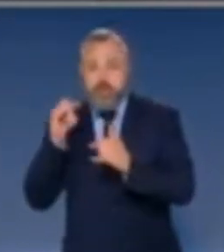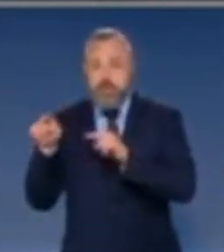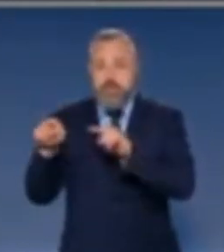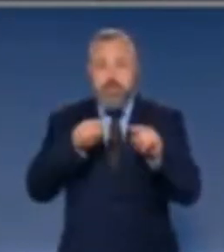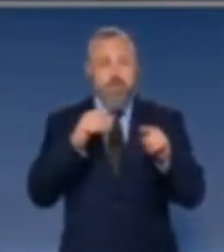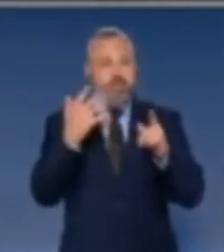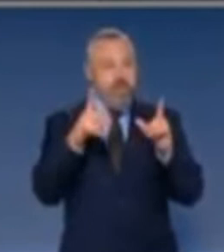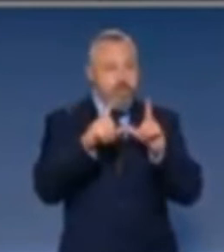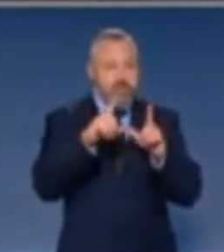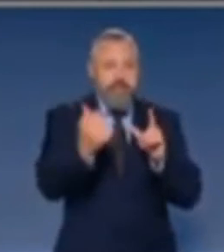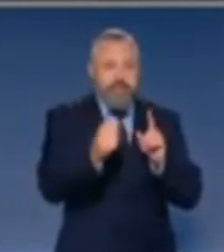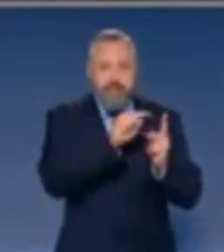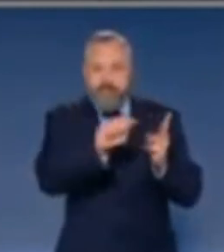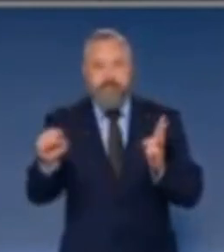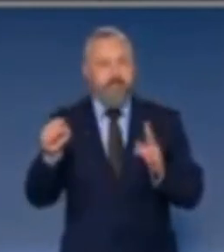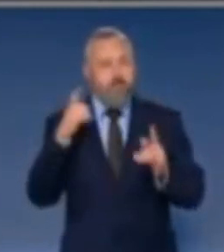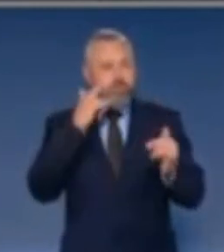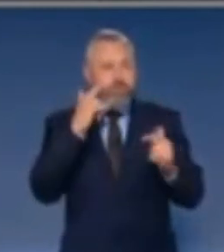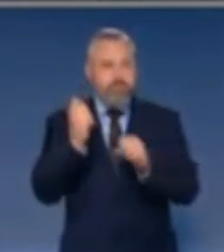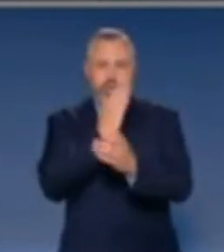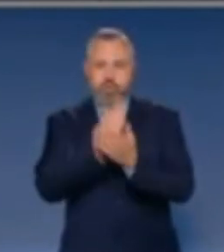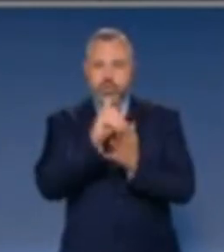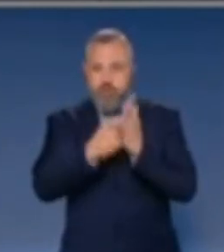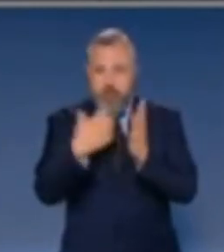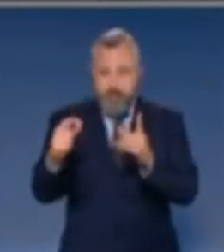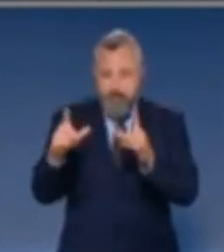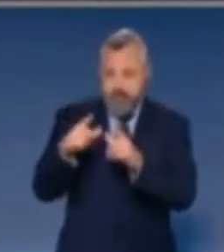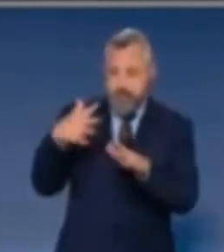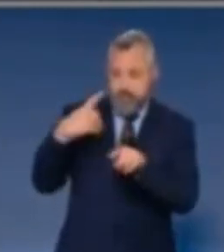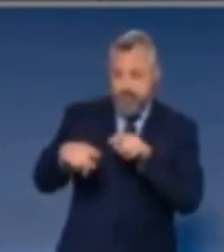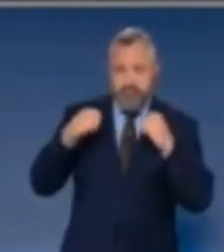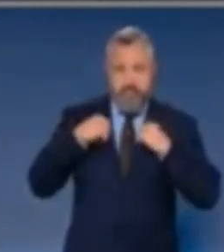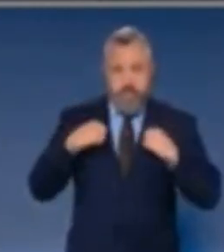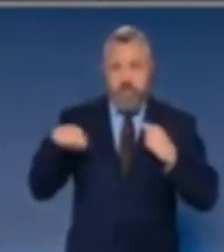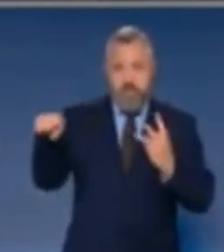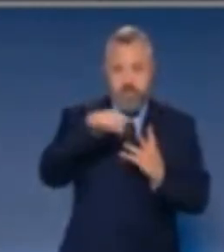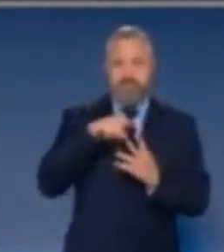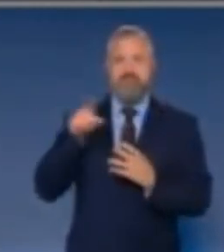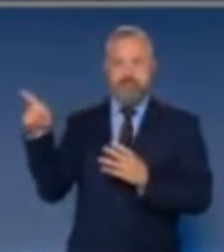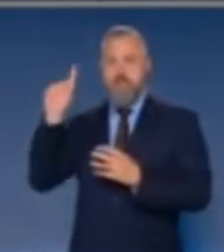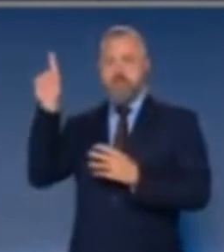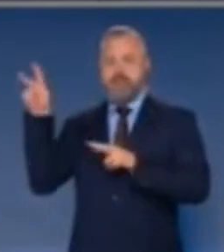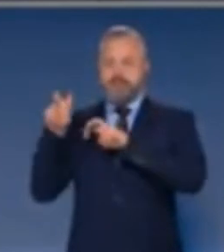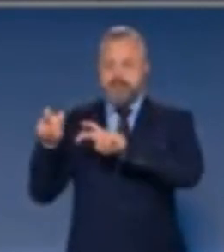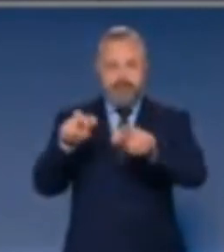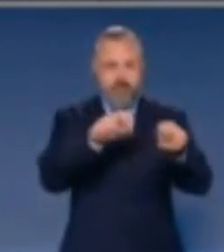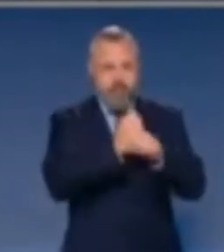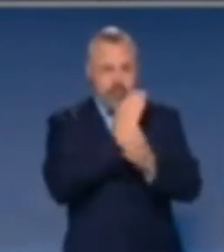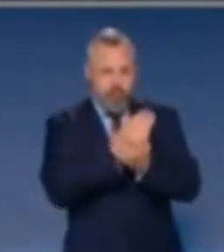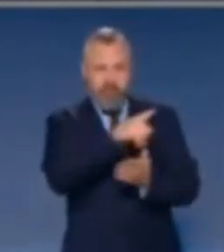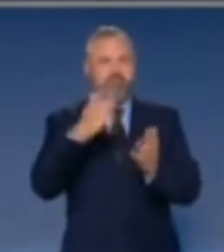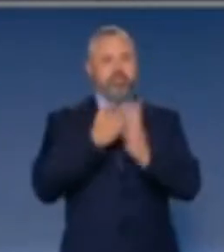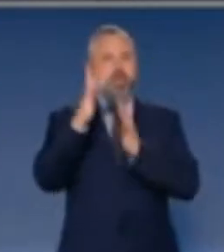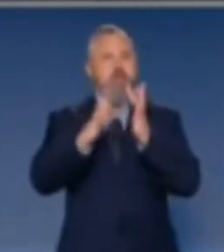that all the health professionals involved had completed the compulsory online training provided through the Australian College of Nursing,